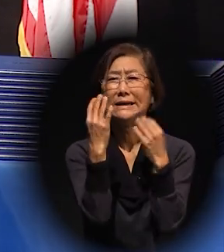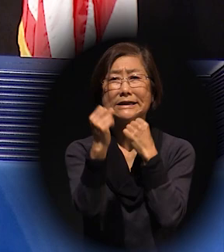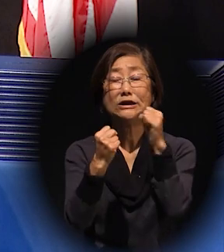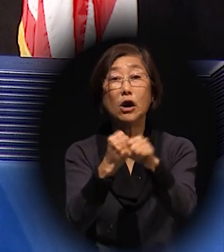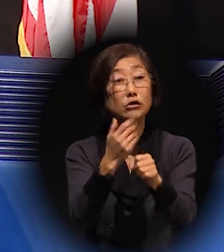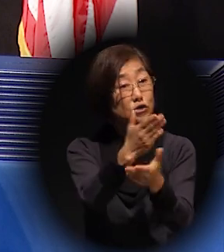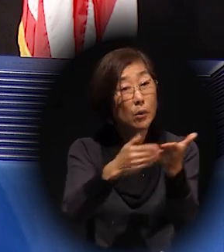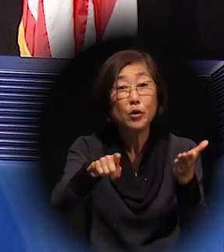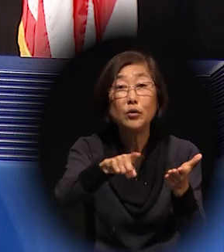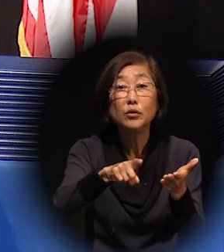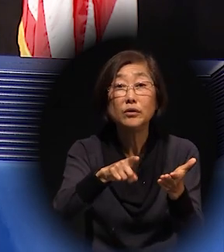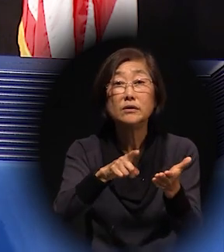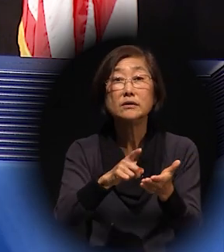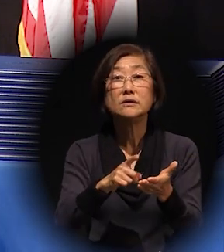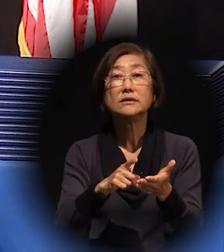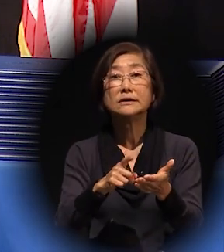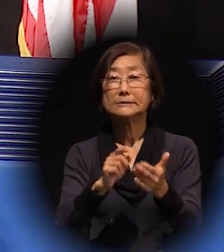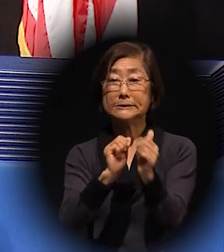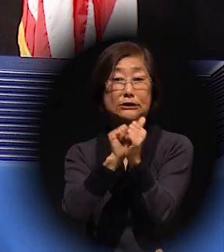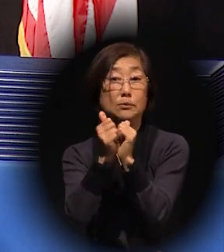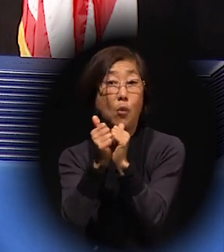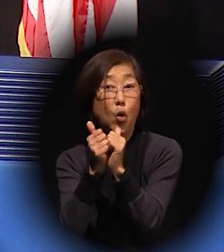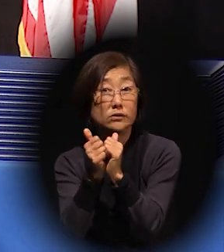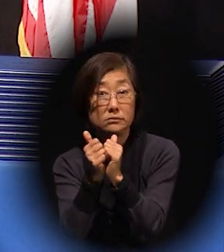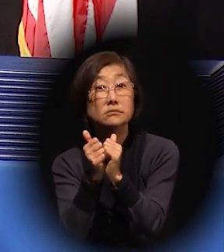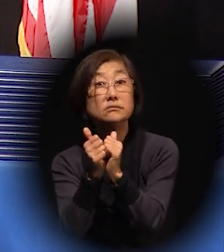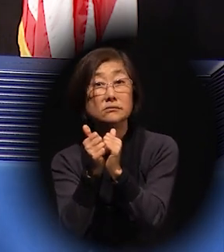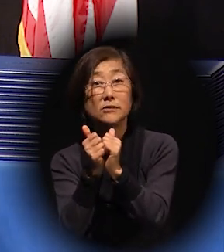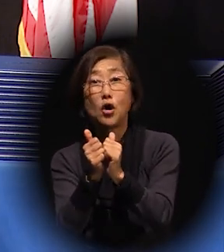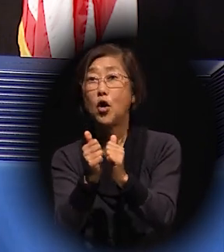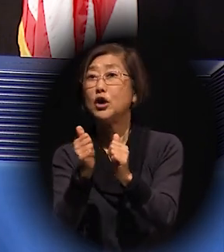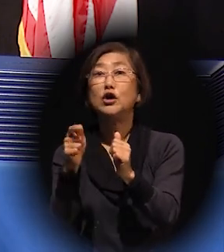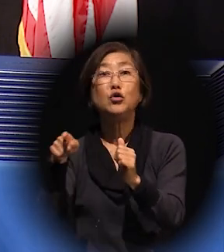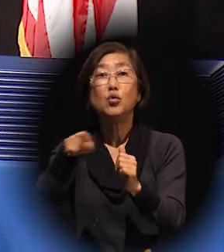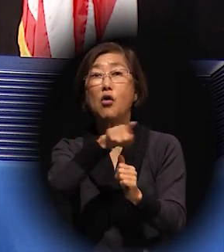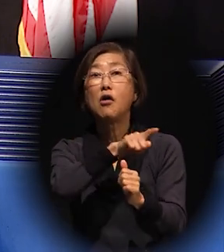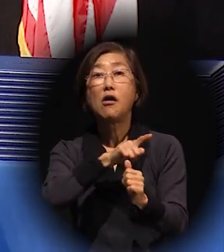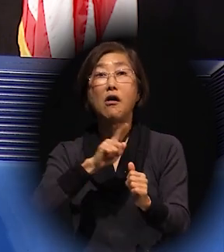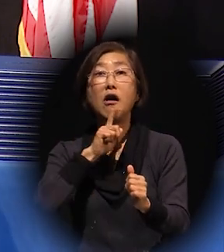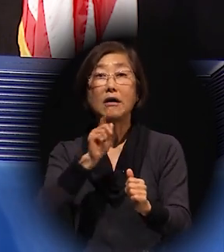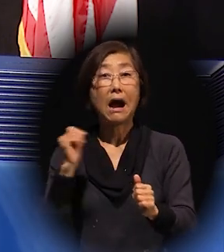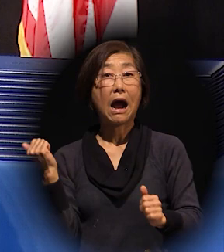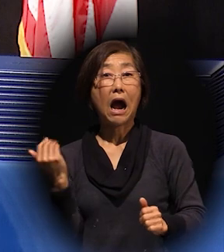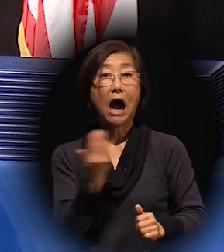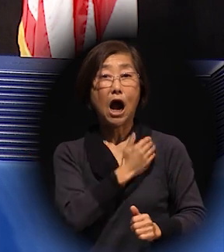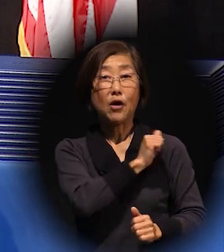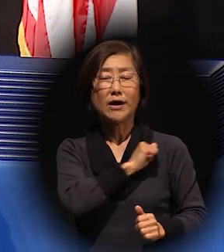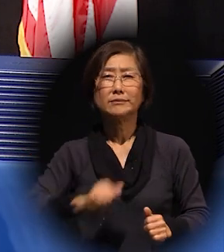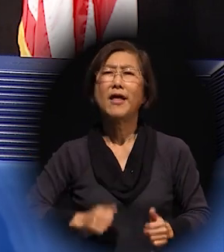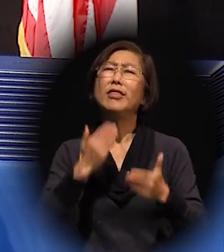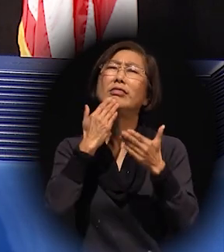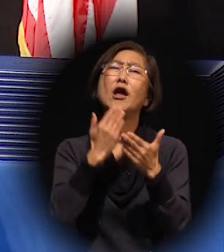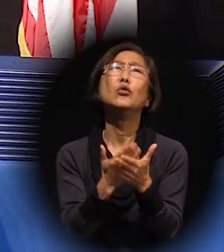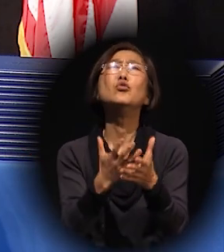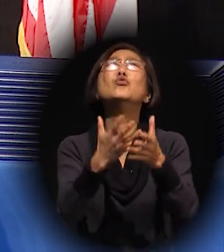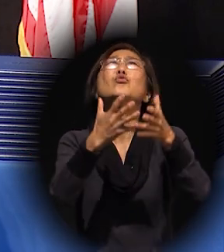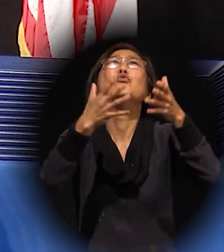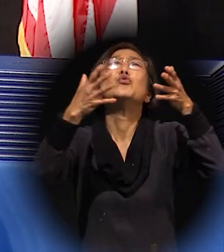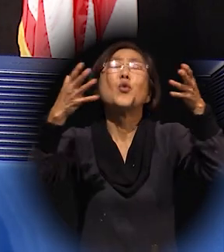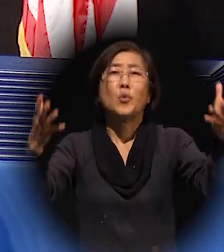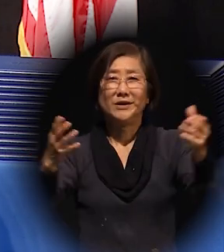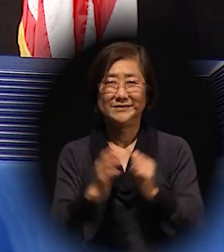many years. Some of you participated in sports. You were our ambassadors. Thank you very